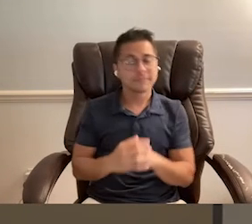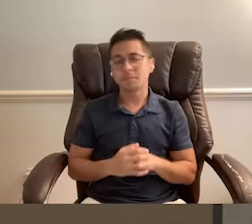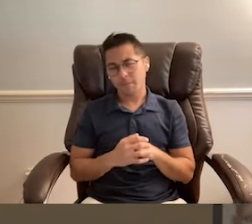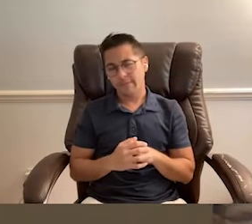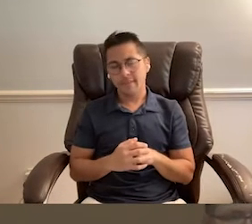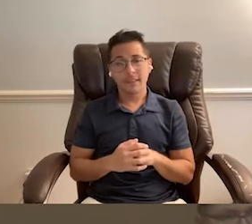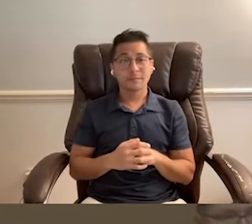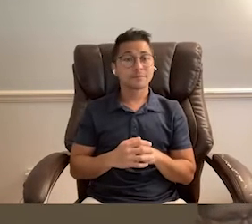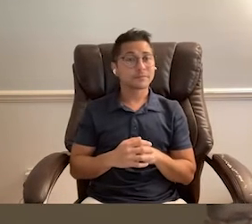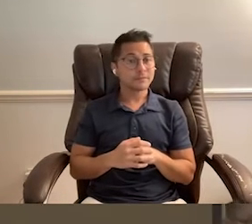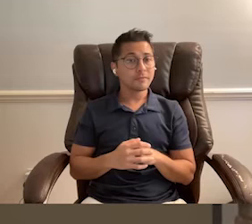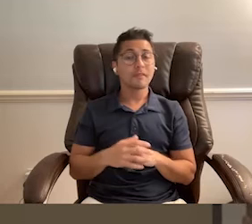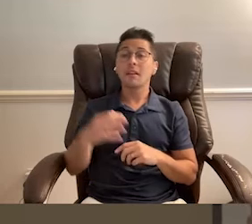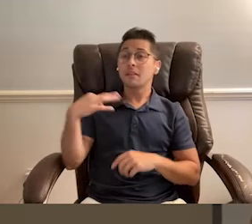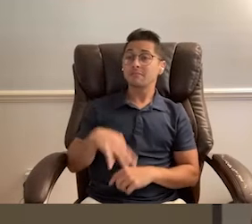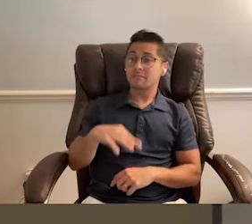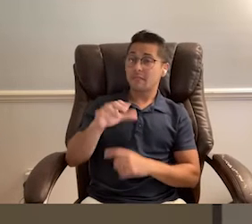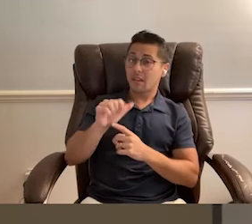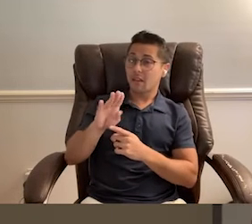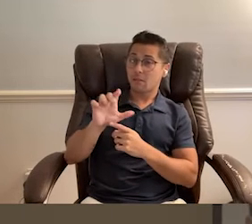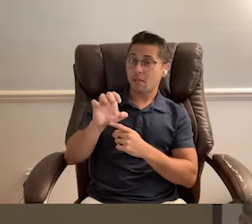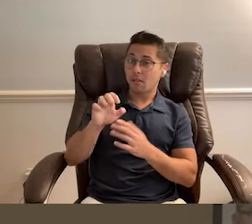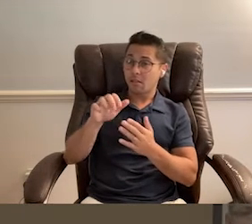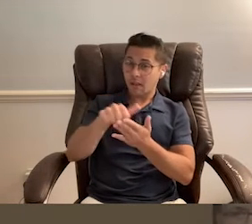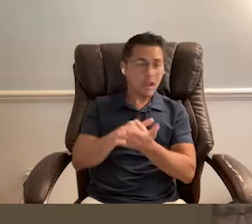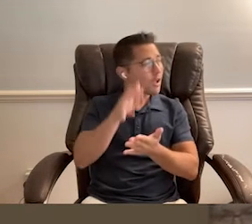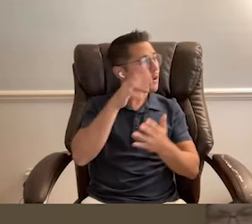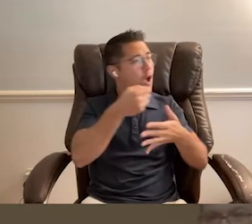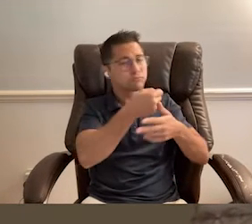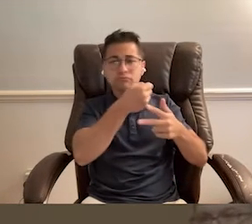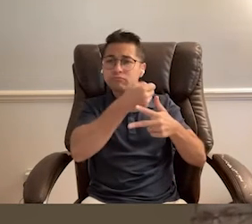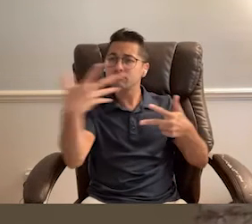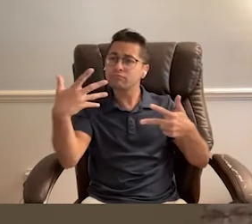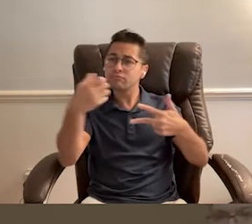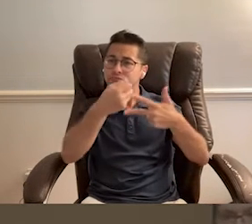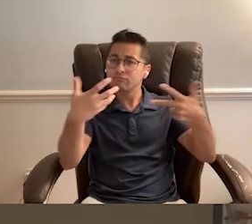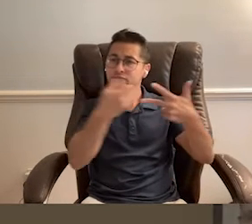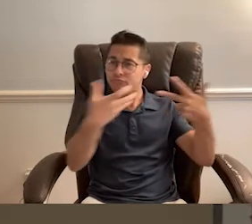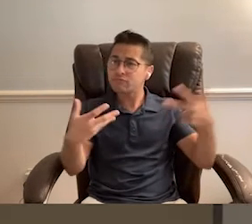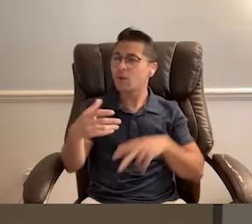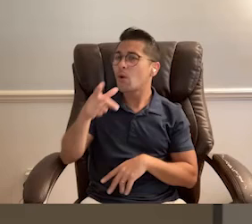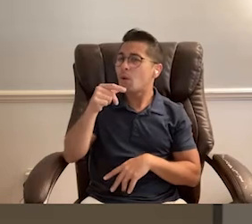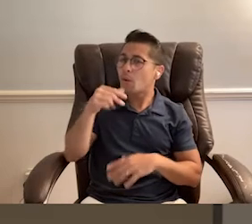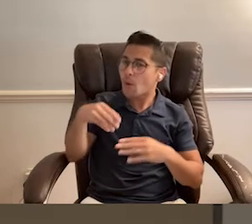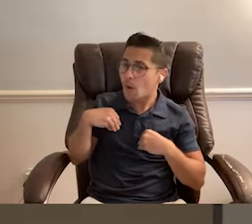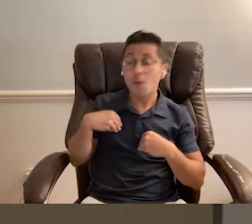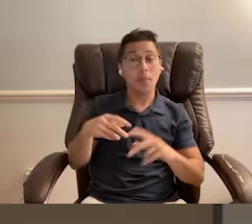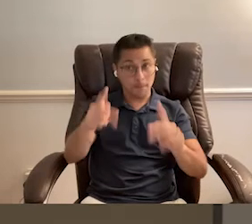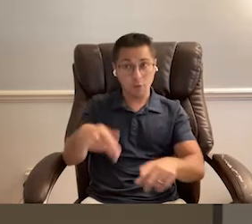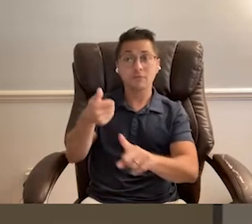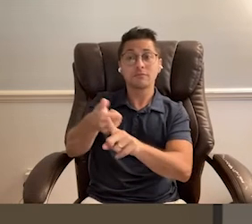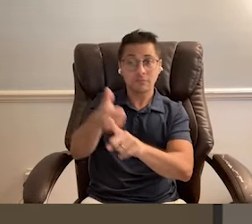the benefits of an ABLE account, so we're going to dive into each 3 of these categories. Who owns the account? The individual with the disability owns the account, so what does